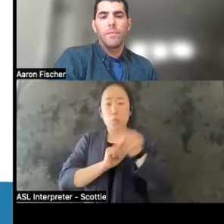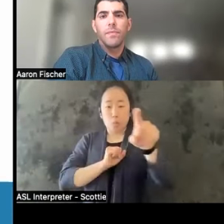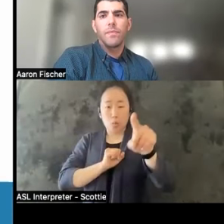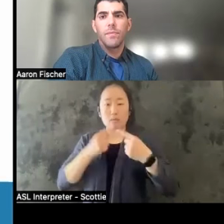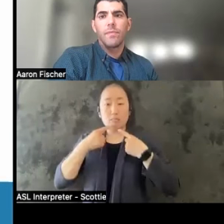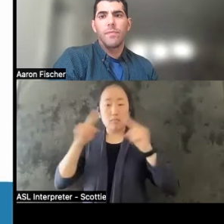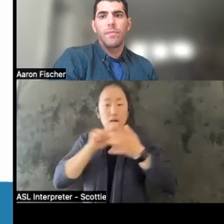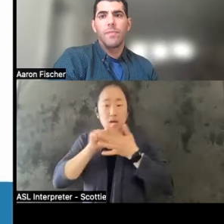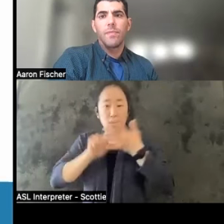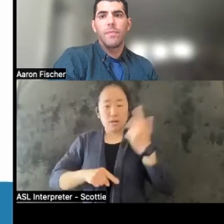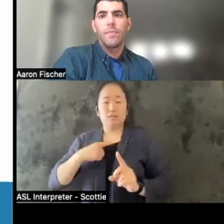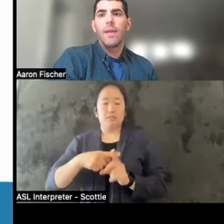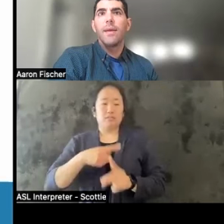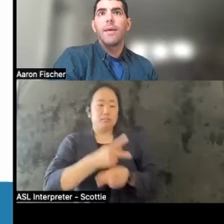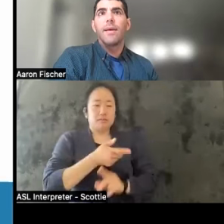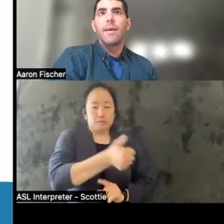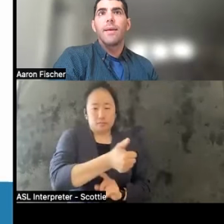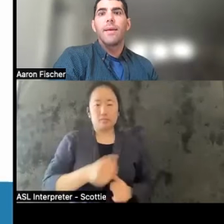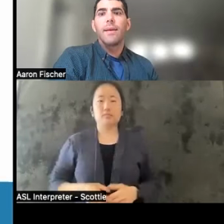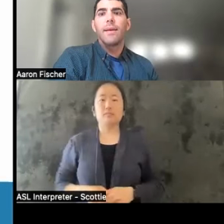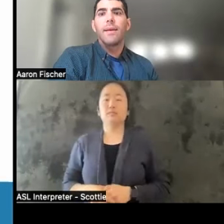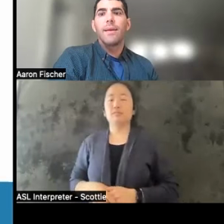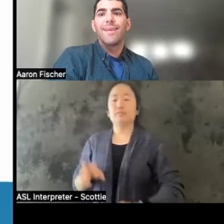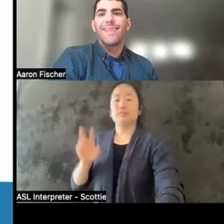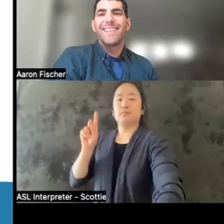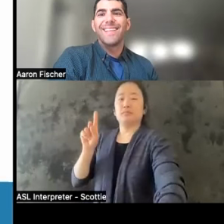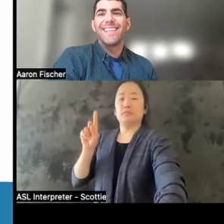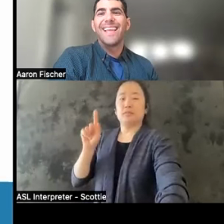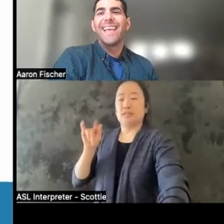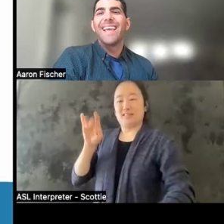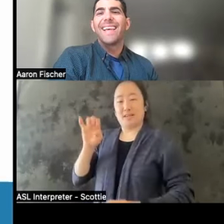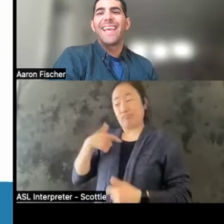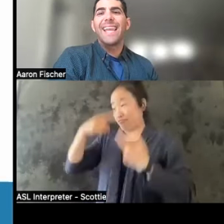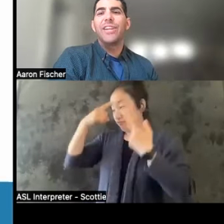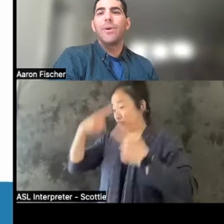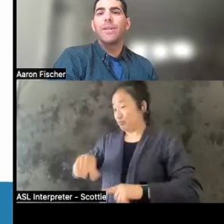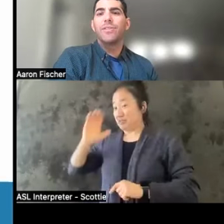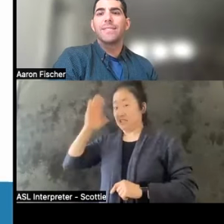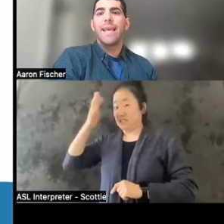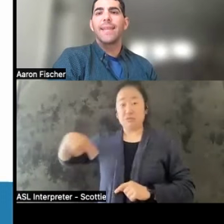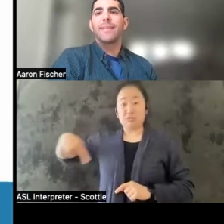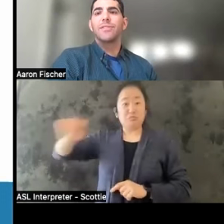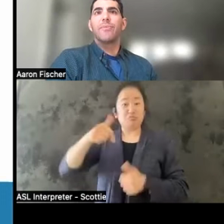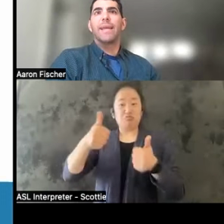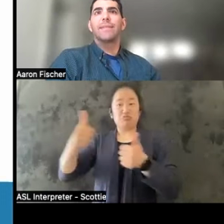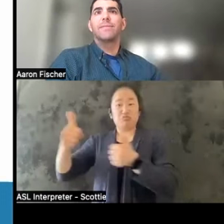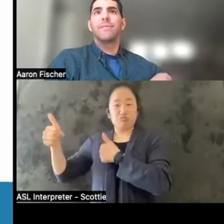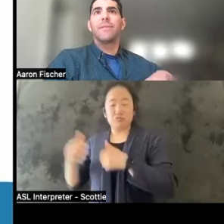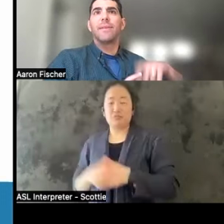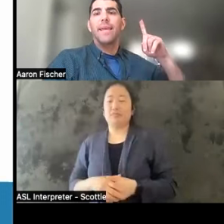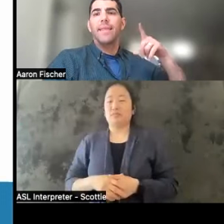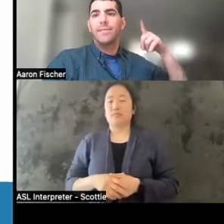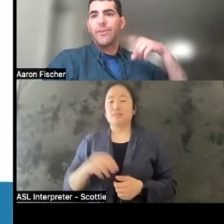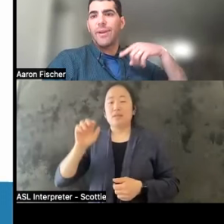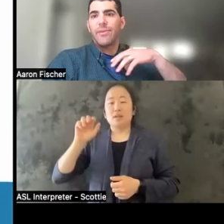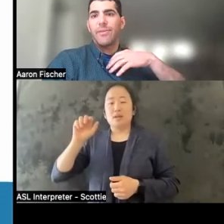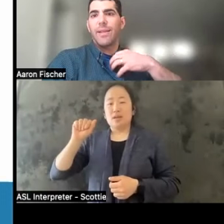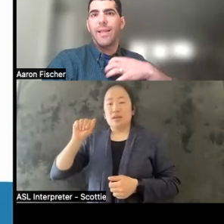Agreed all around. Looks like she's in good hands. Katie, So do you want to address the hand that's been raised?